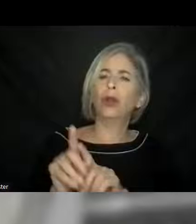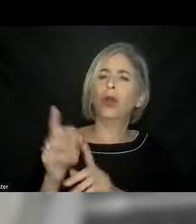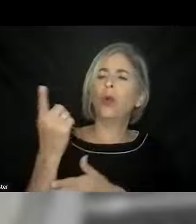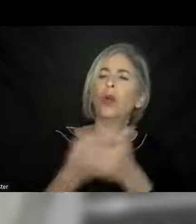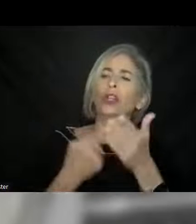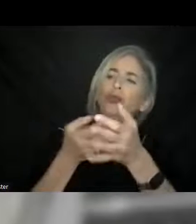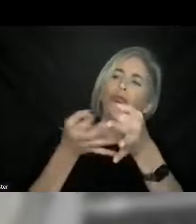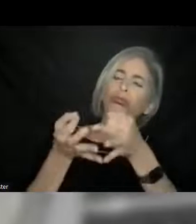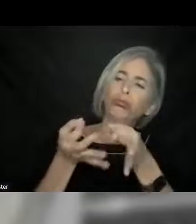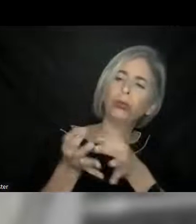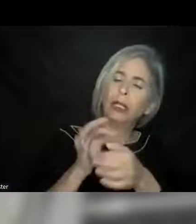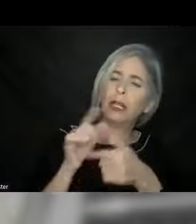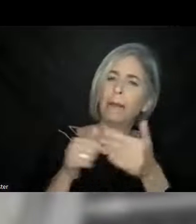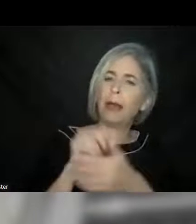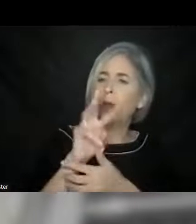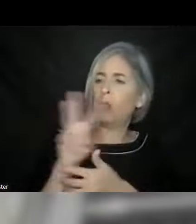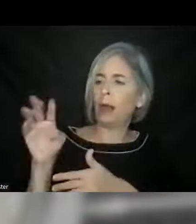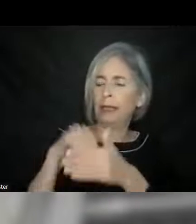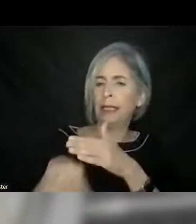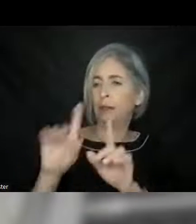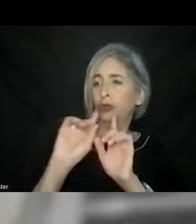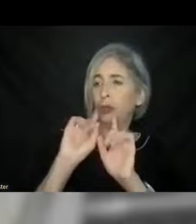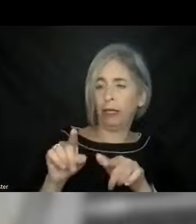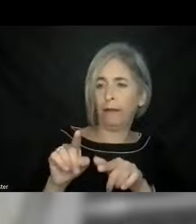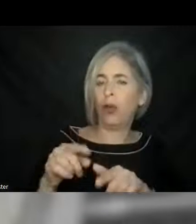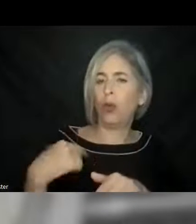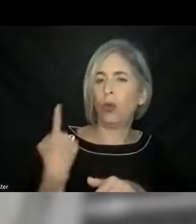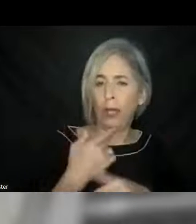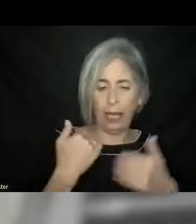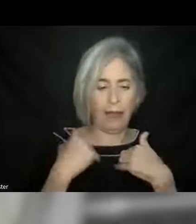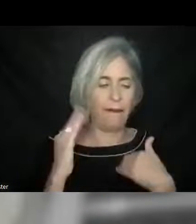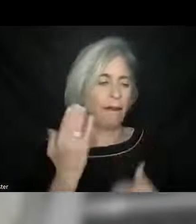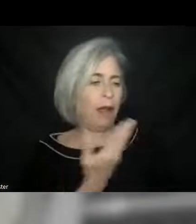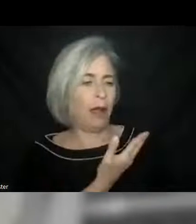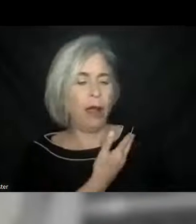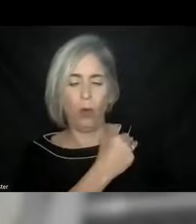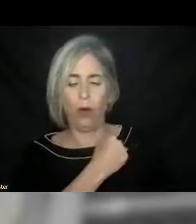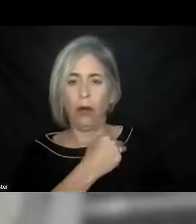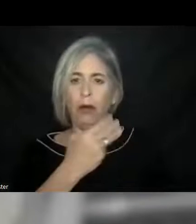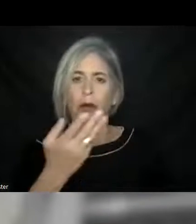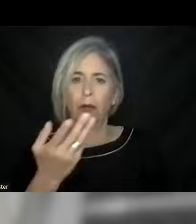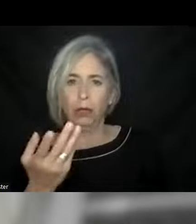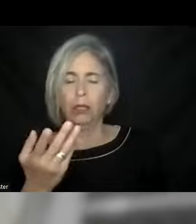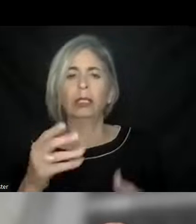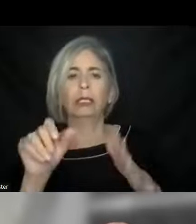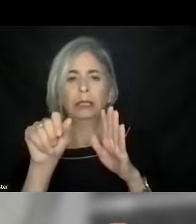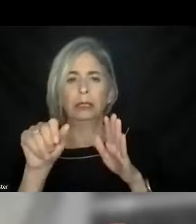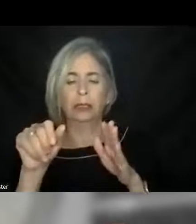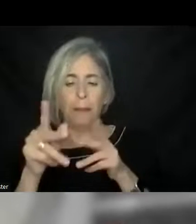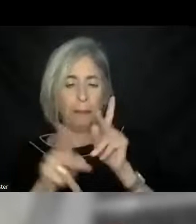explained about the Web Accessibility Directive, we do have our member states monitoring the progress on